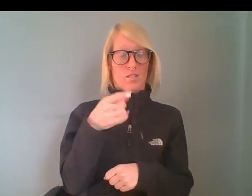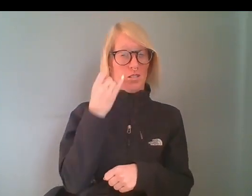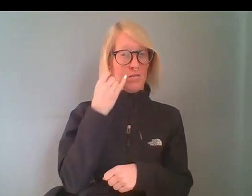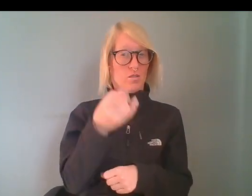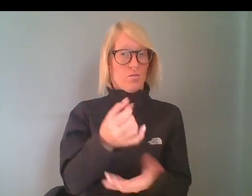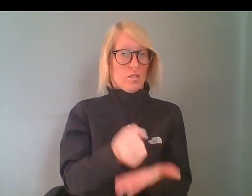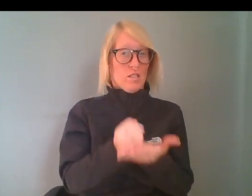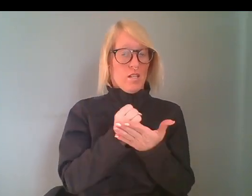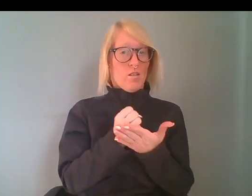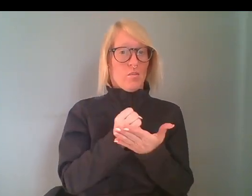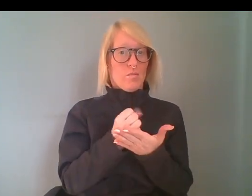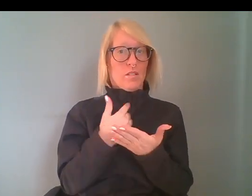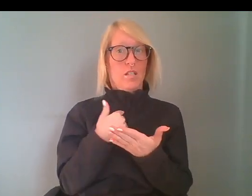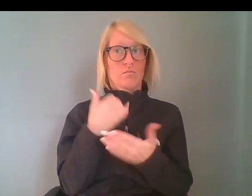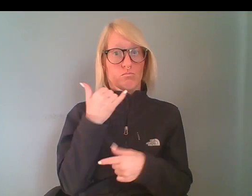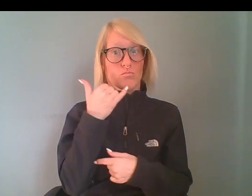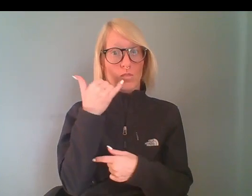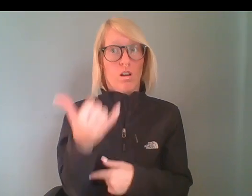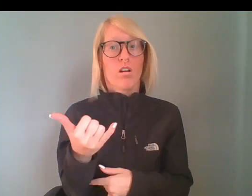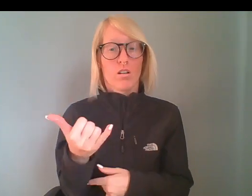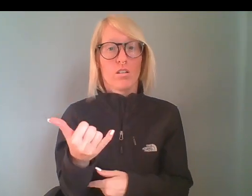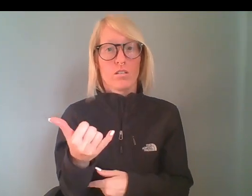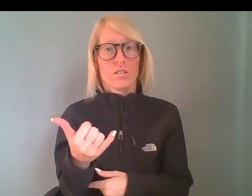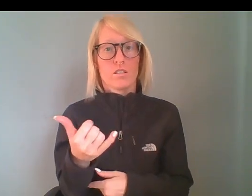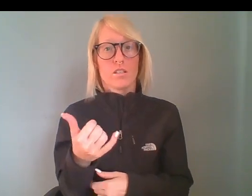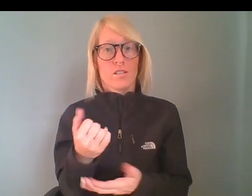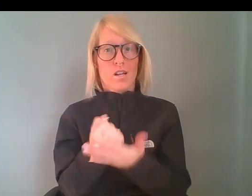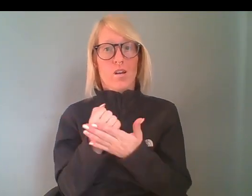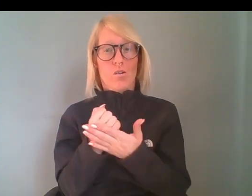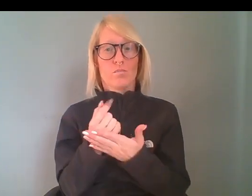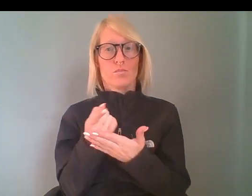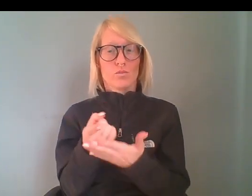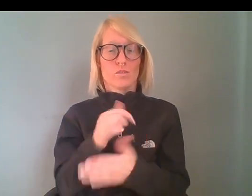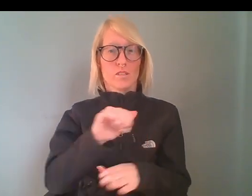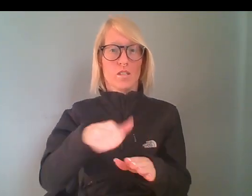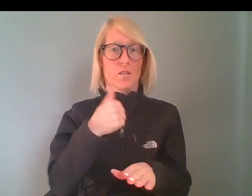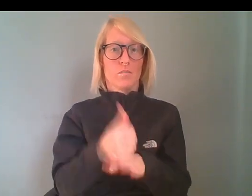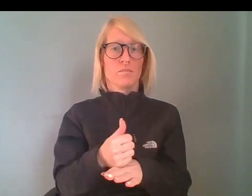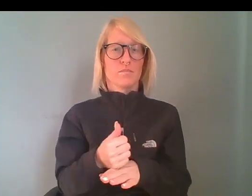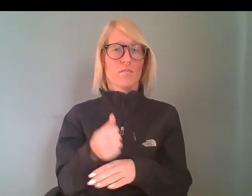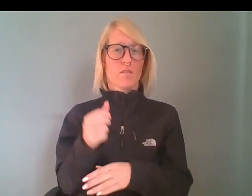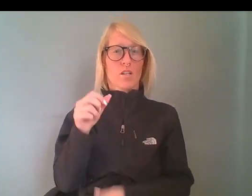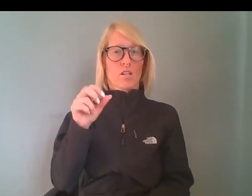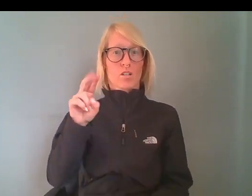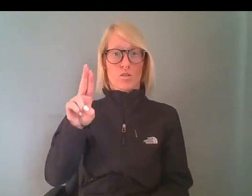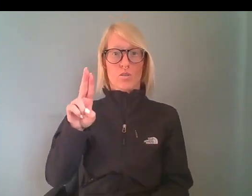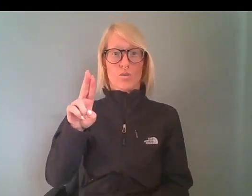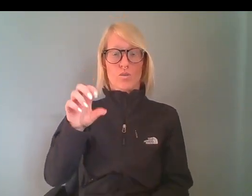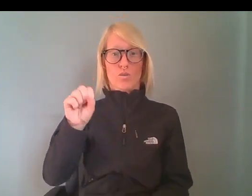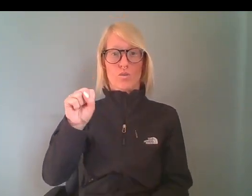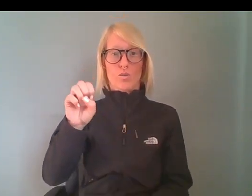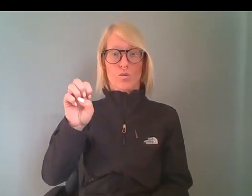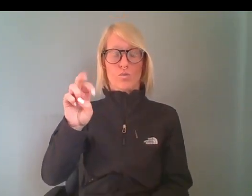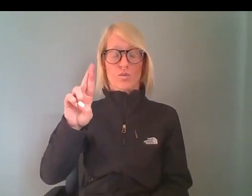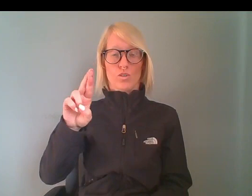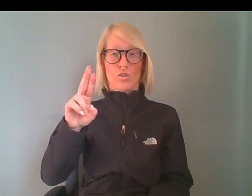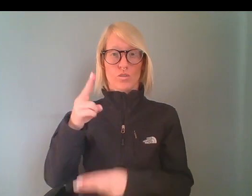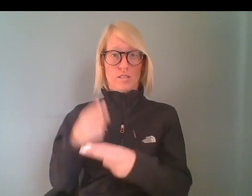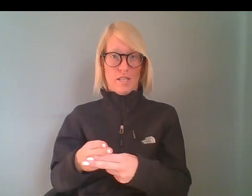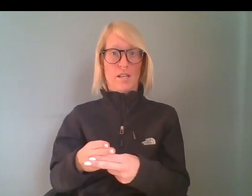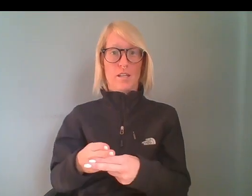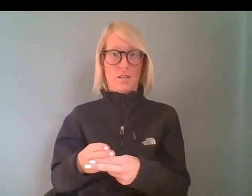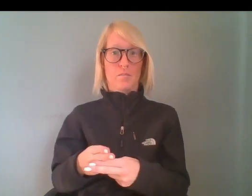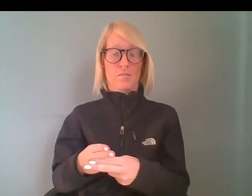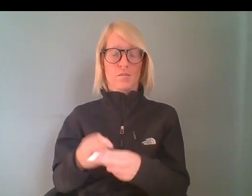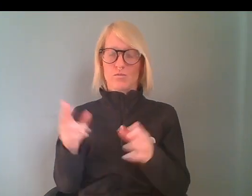get this set up. Your username, you want to keep it short because remember, you have 140 characters. So I just showed you